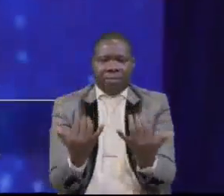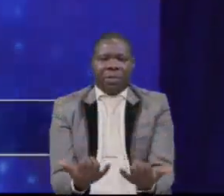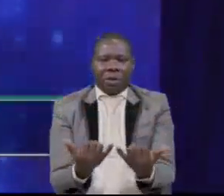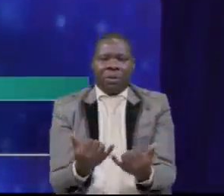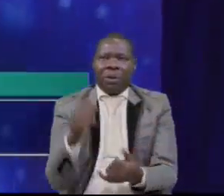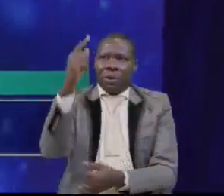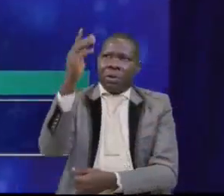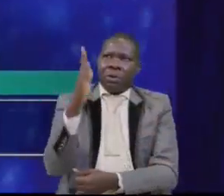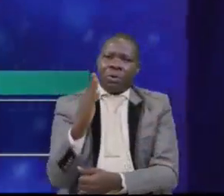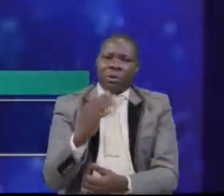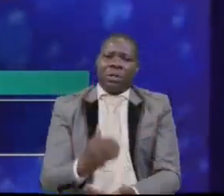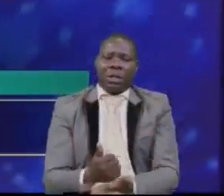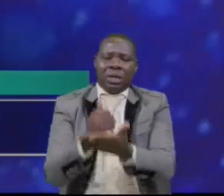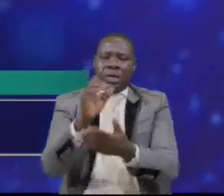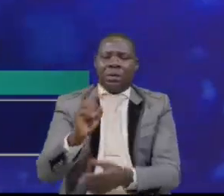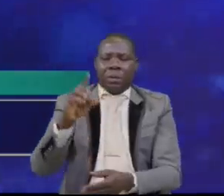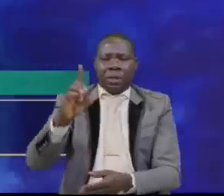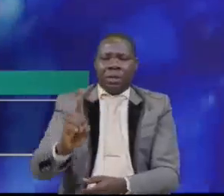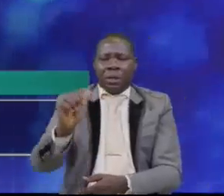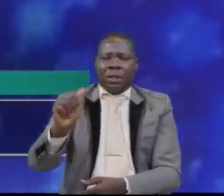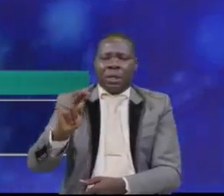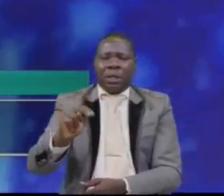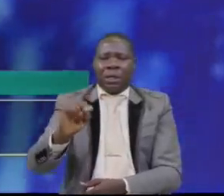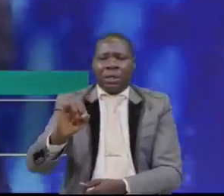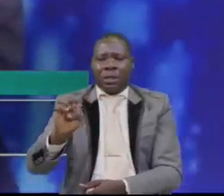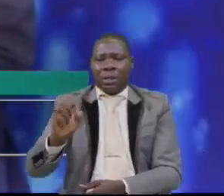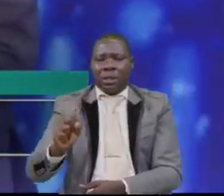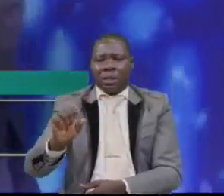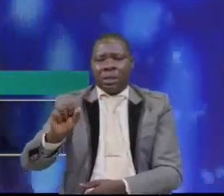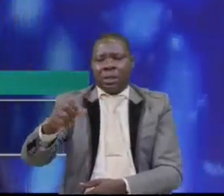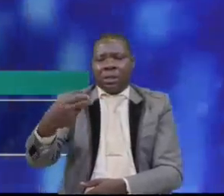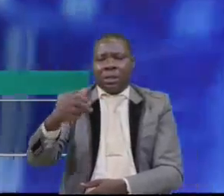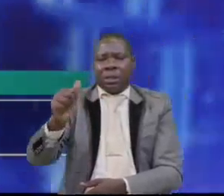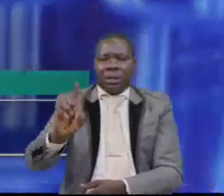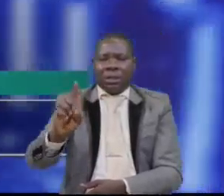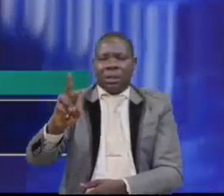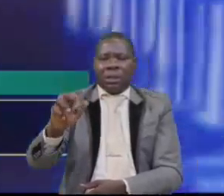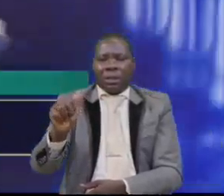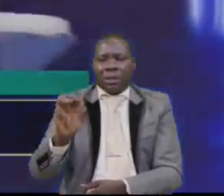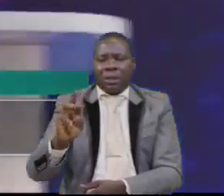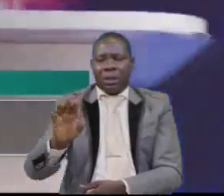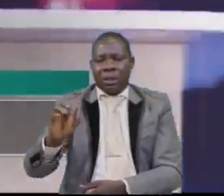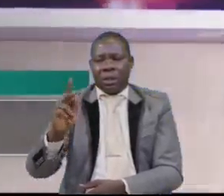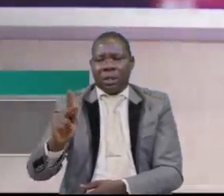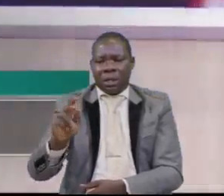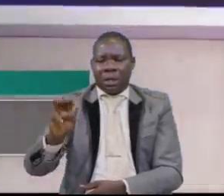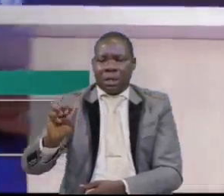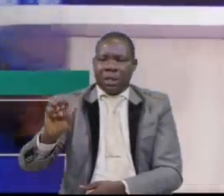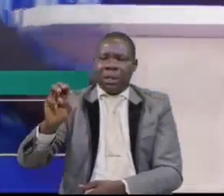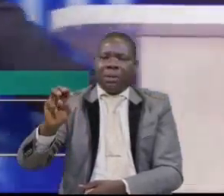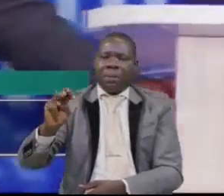helped Daniel Shadrach mishak and Abednego how can I